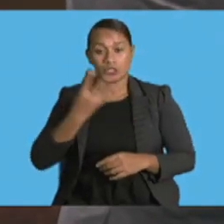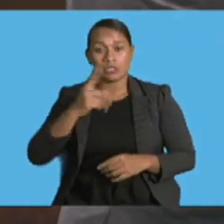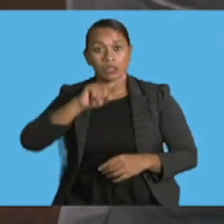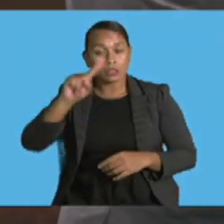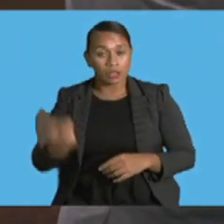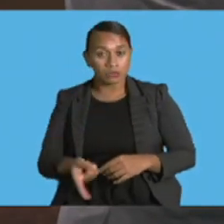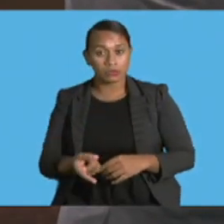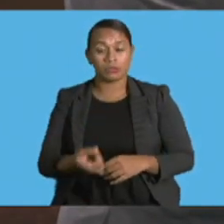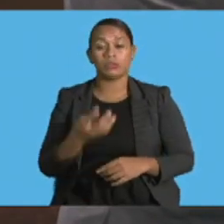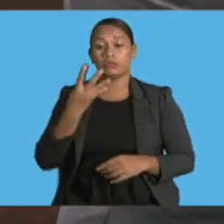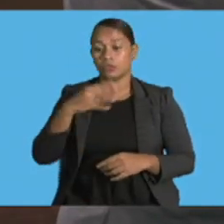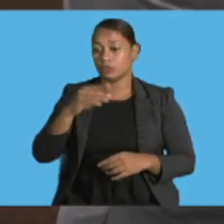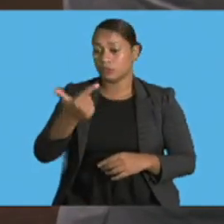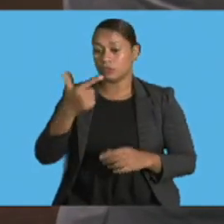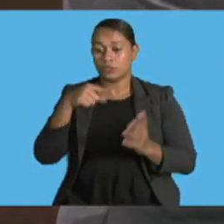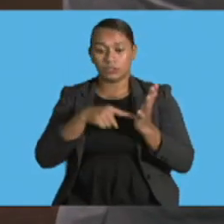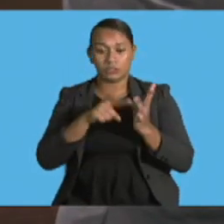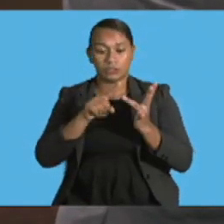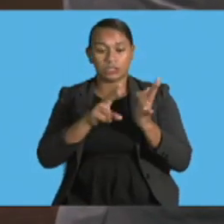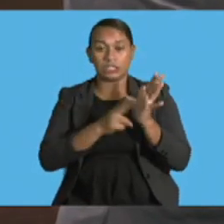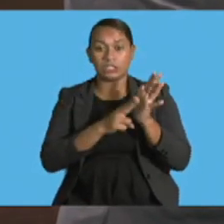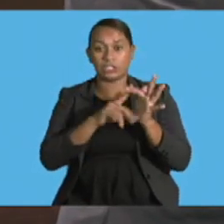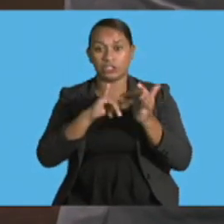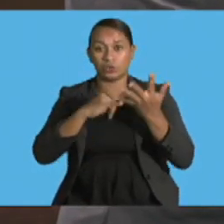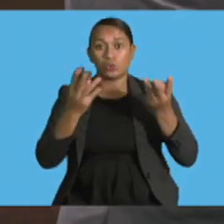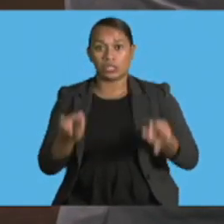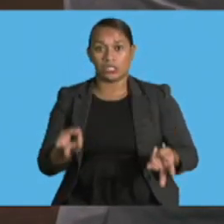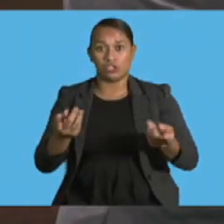414,047 tons of cane has been crushed, with